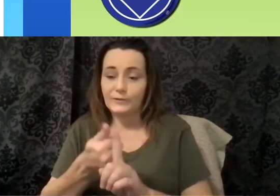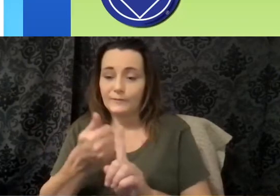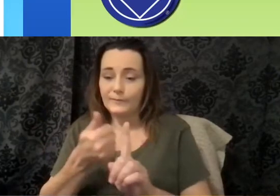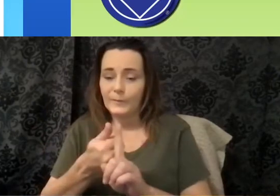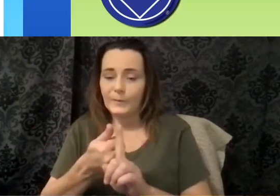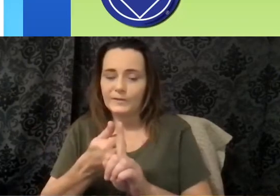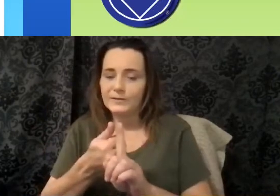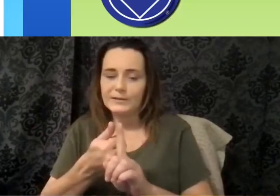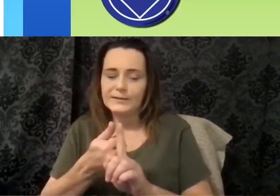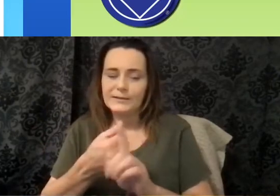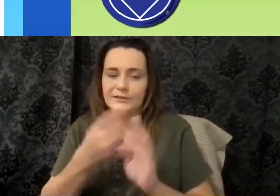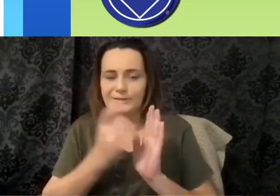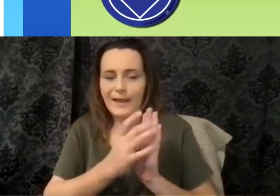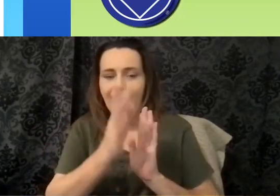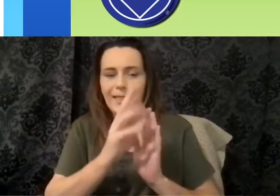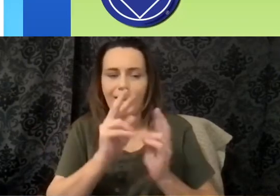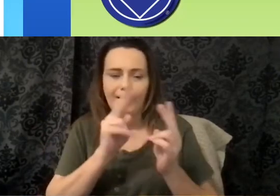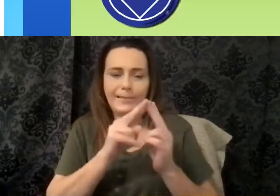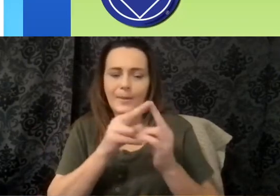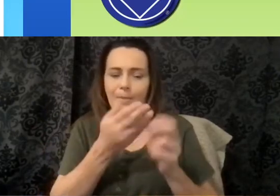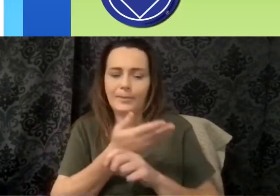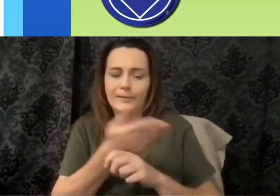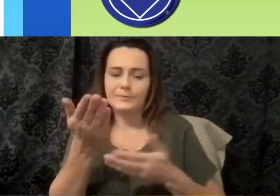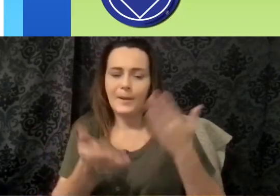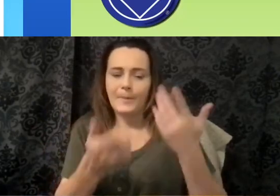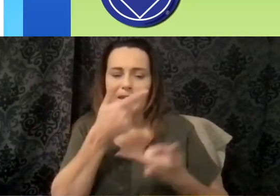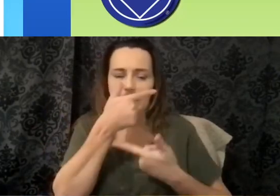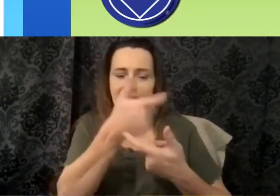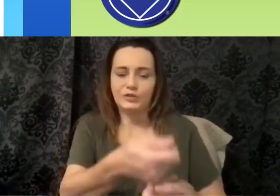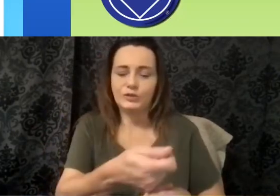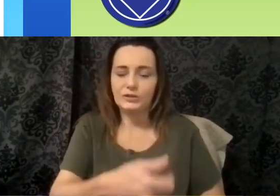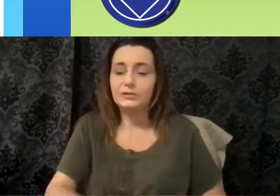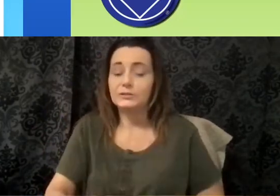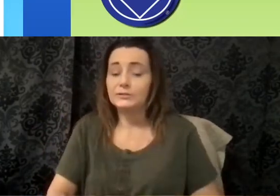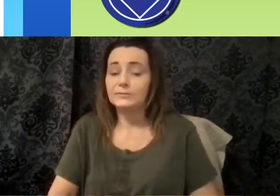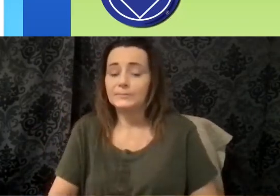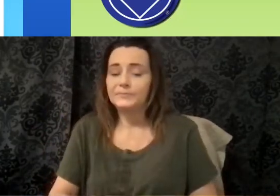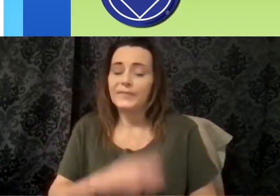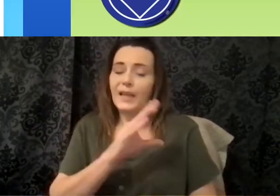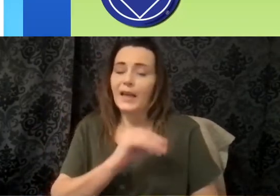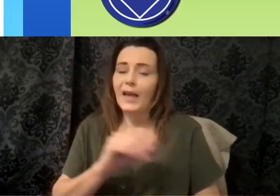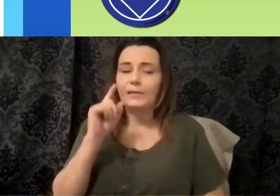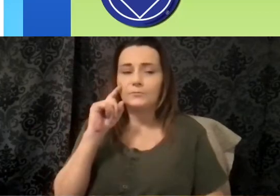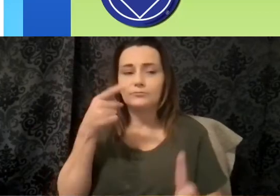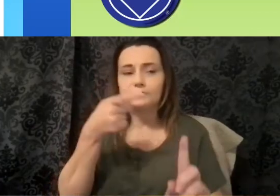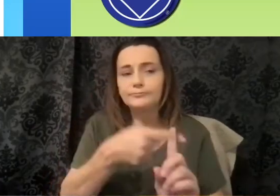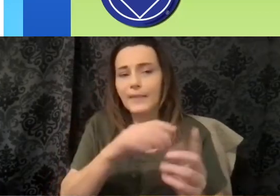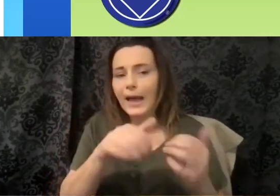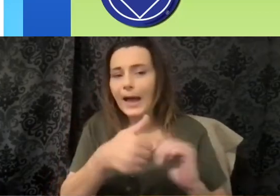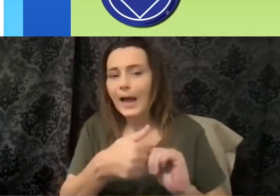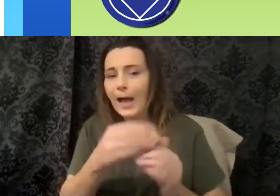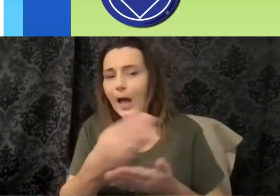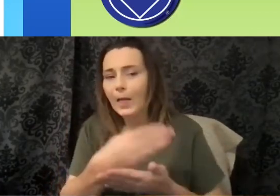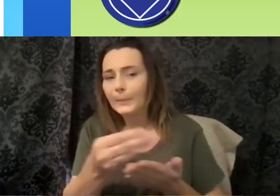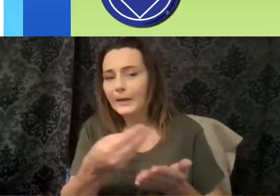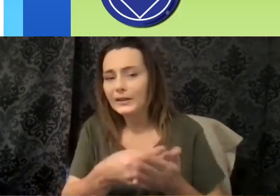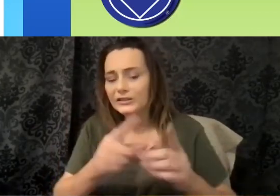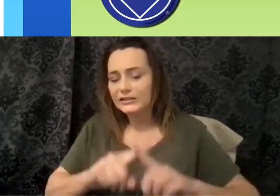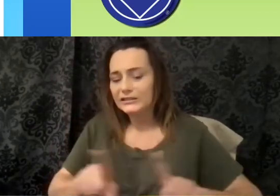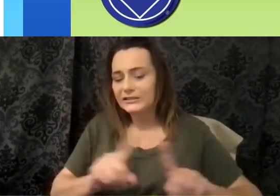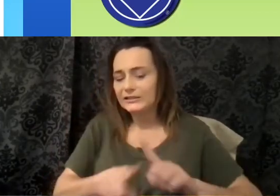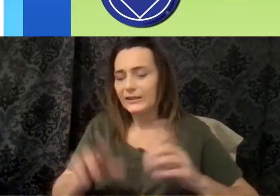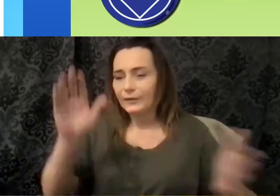just to highlight a couple of items that may be of interest to you. And also to point out how the budget is different from different